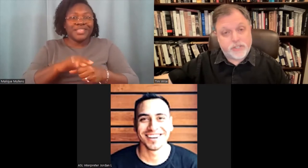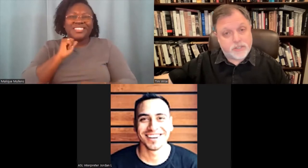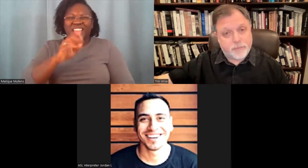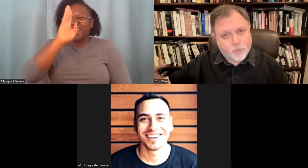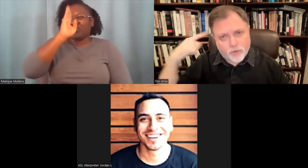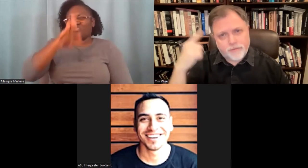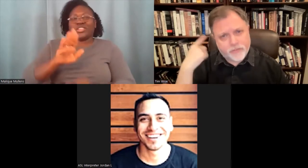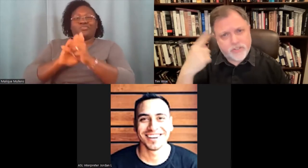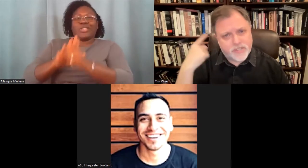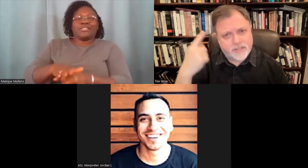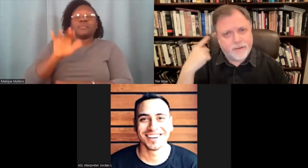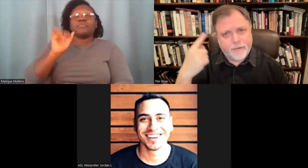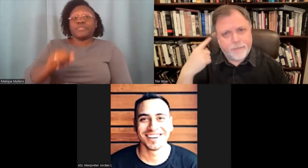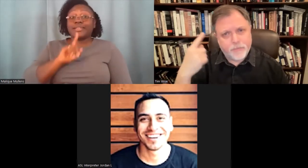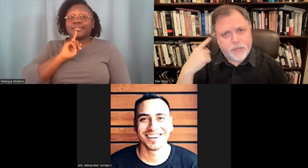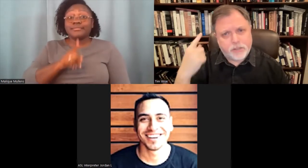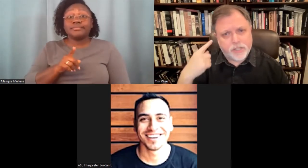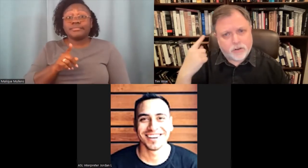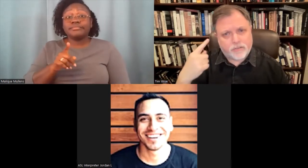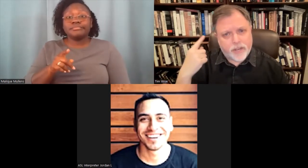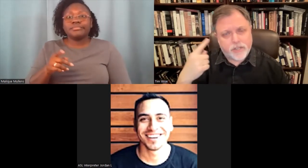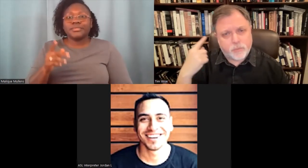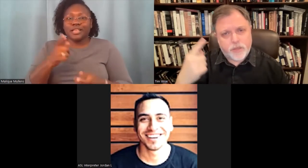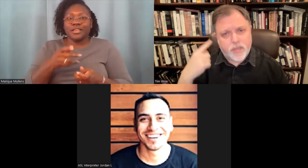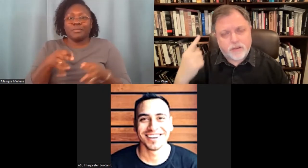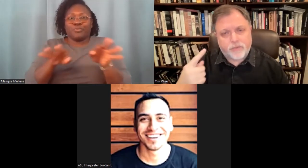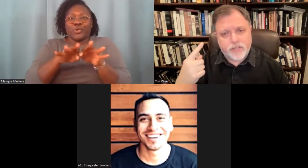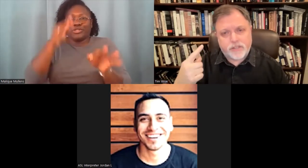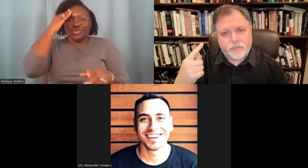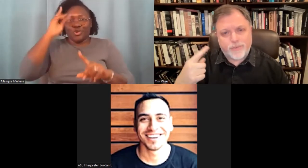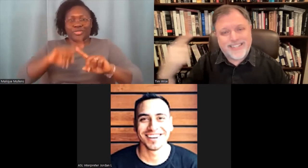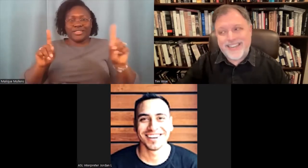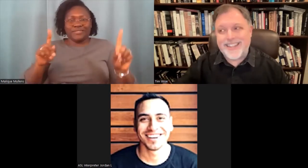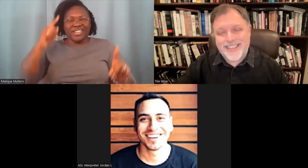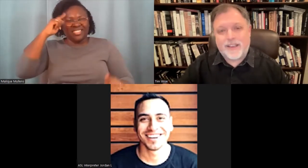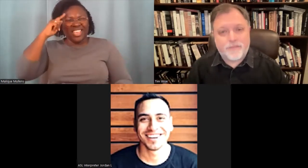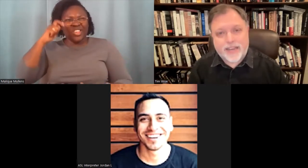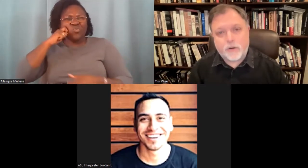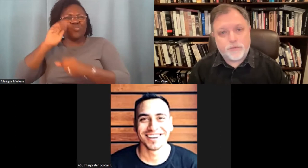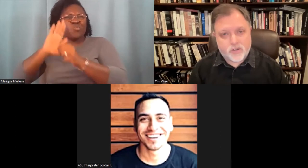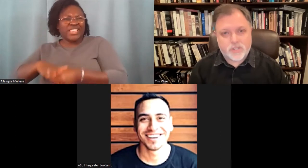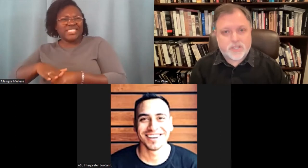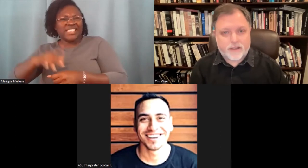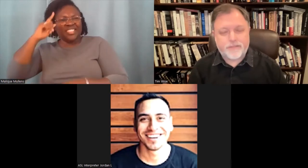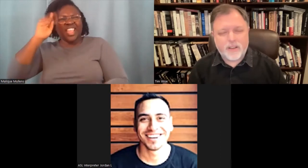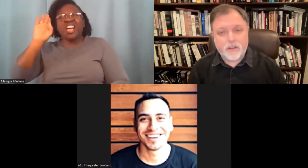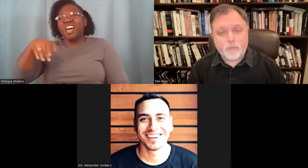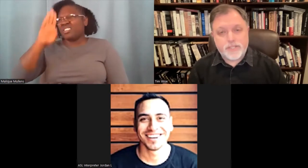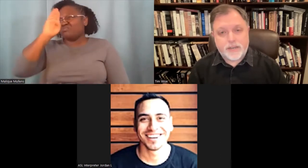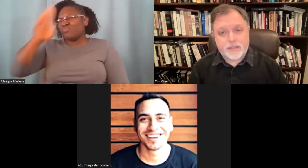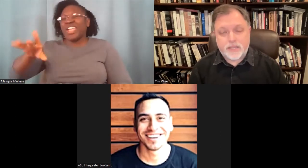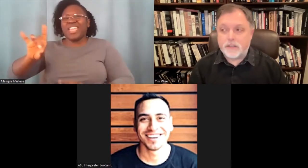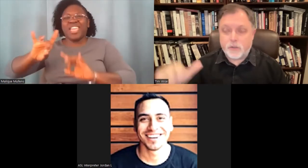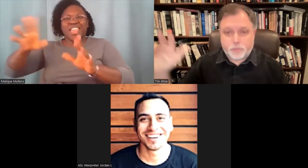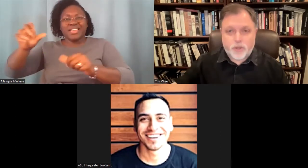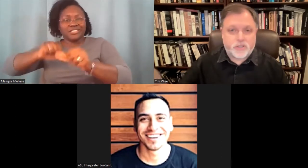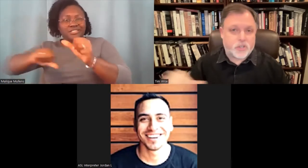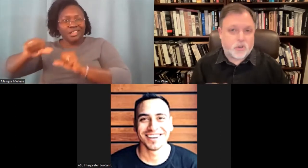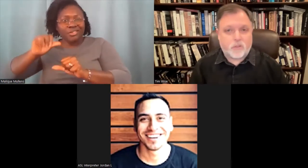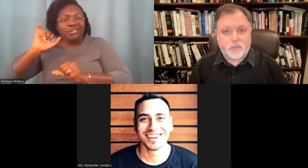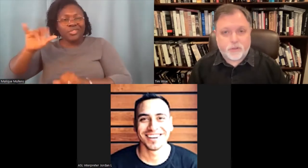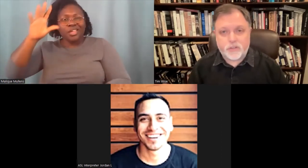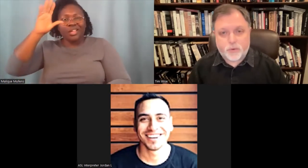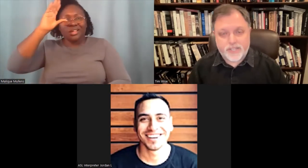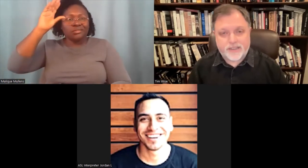which is important for us to be clear on, right? Because when we think of racism, we tend to think of that overt stuff. We tend to think of those boys